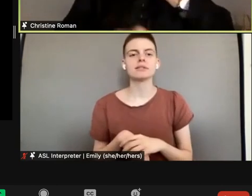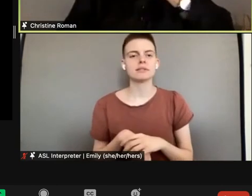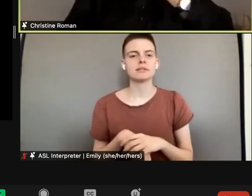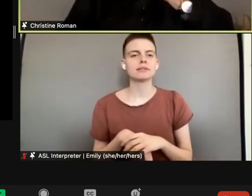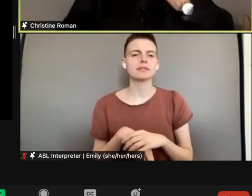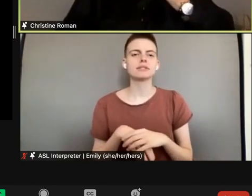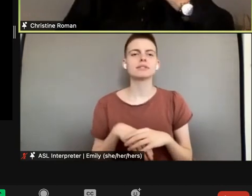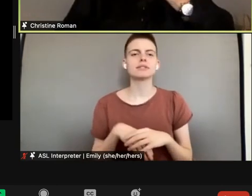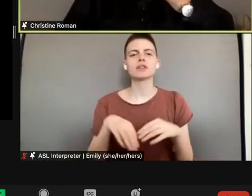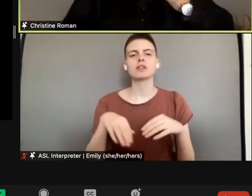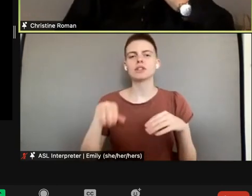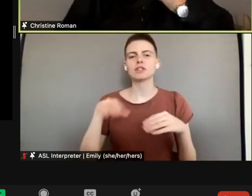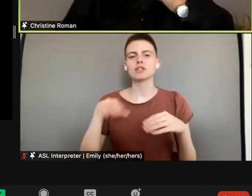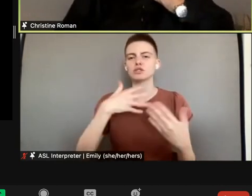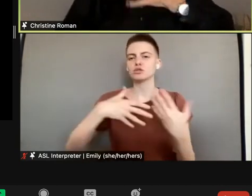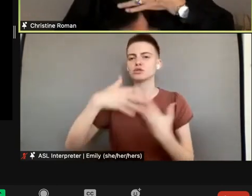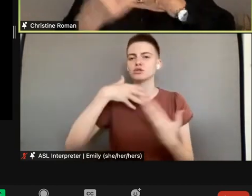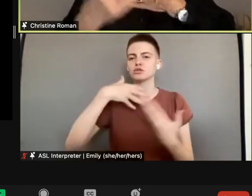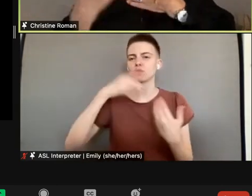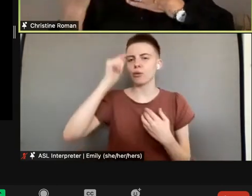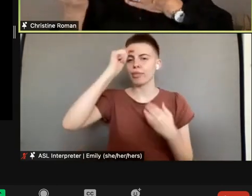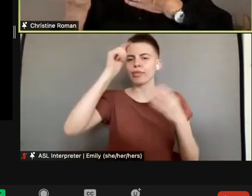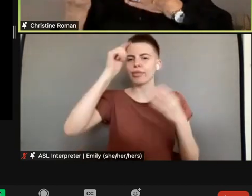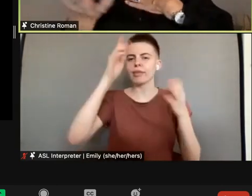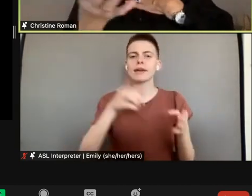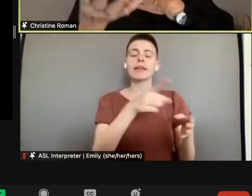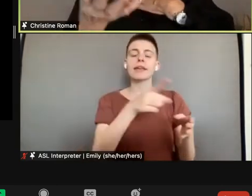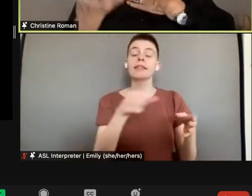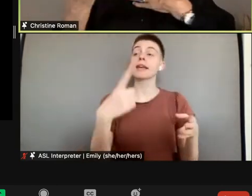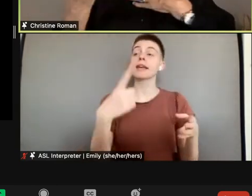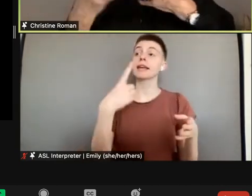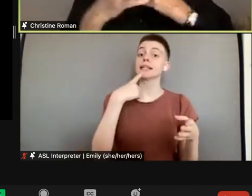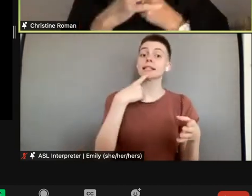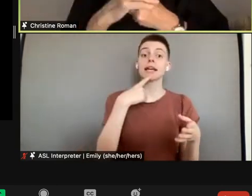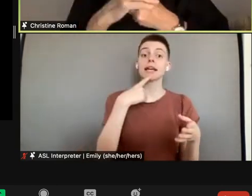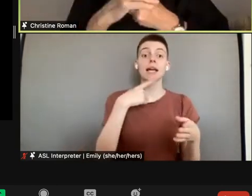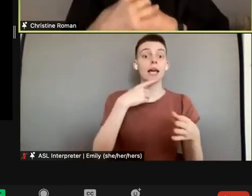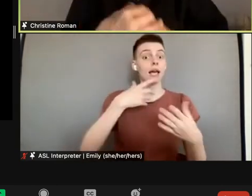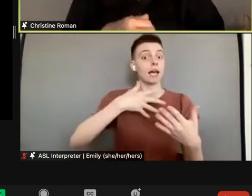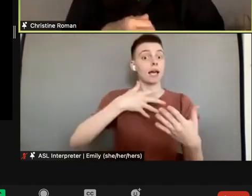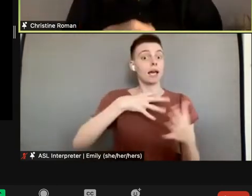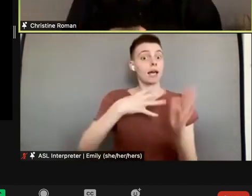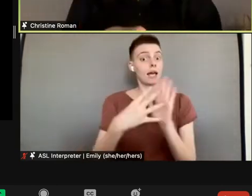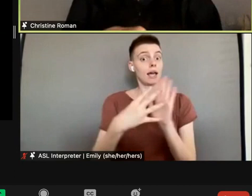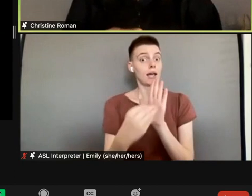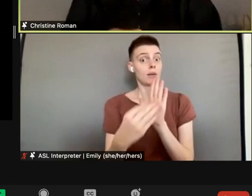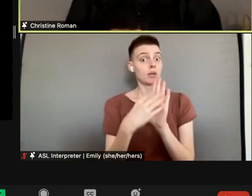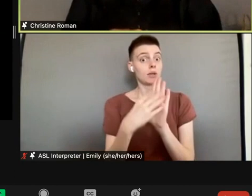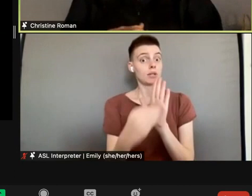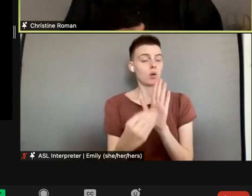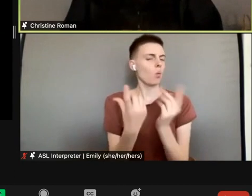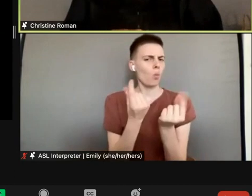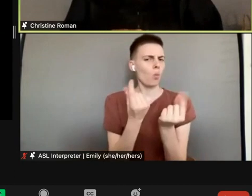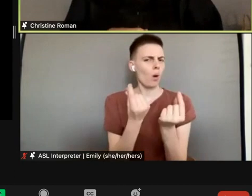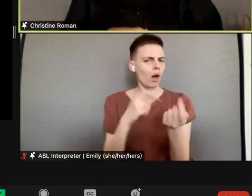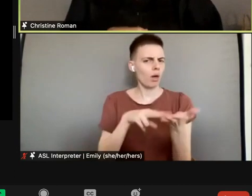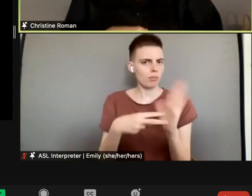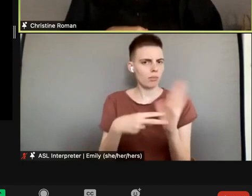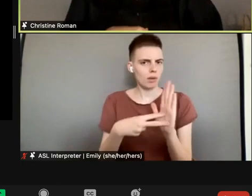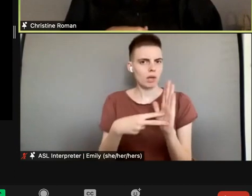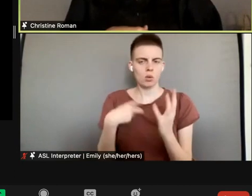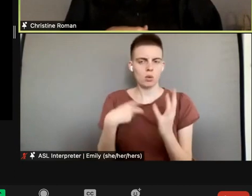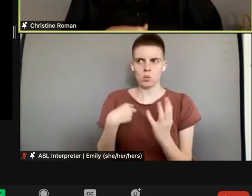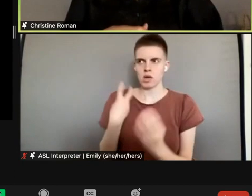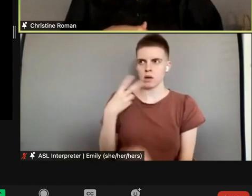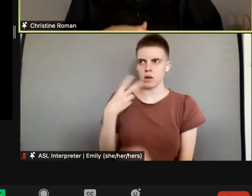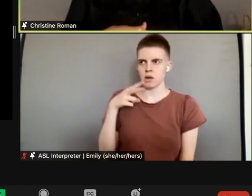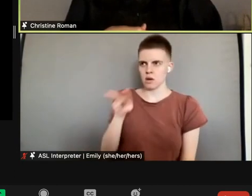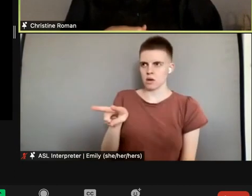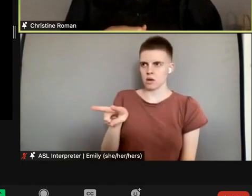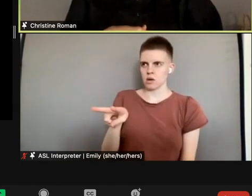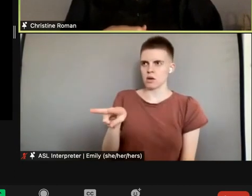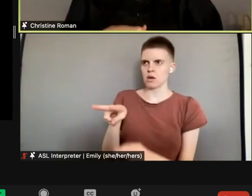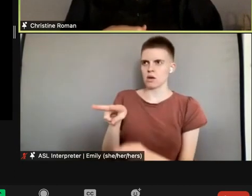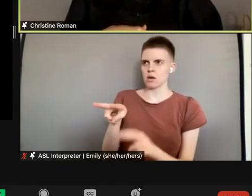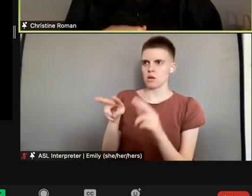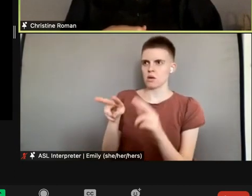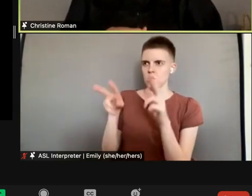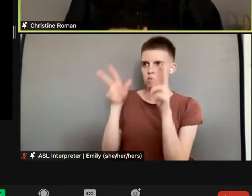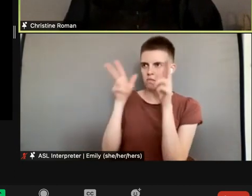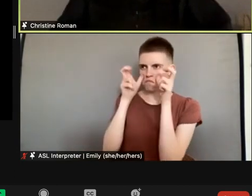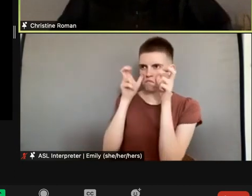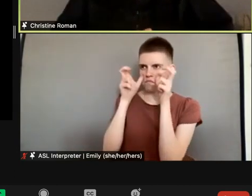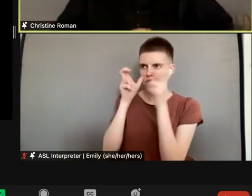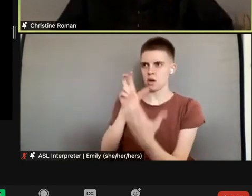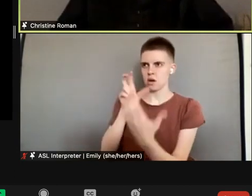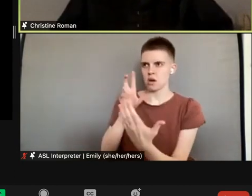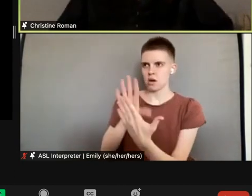theorists talk about imitation as a way of watching somebody else do something helps us learn lots of social